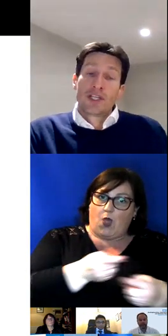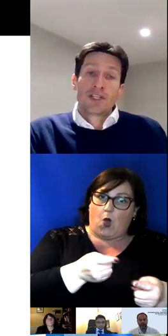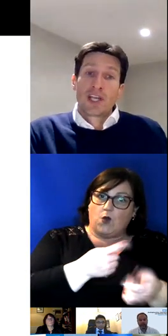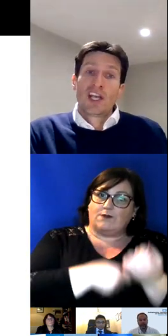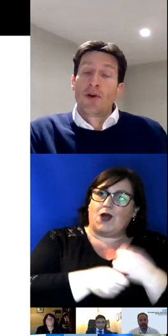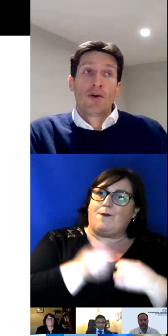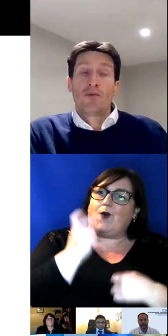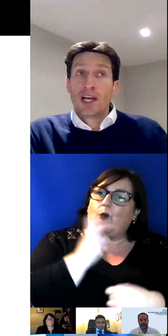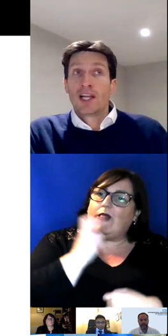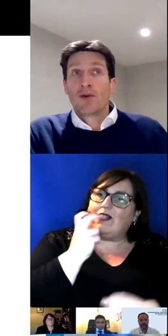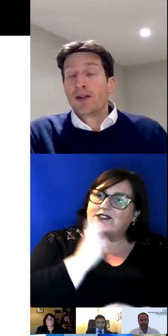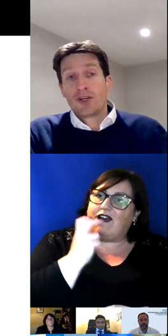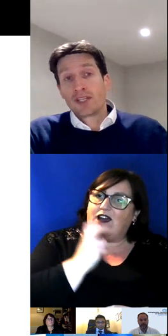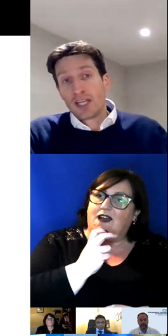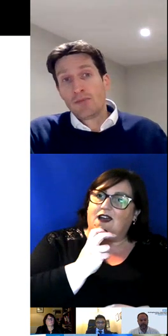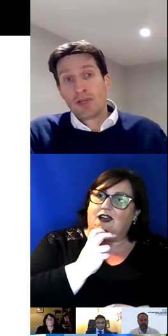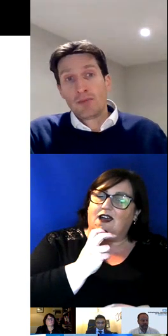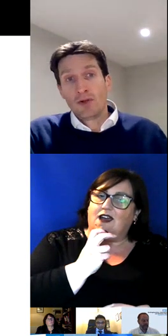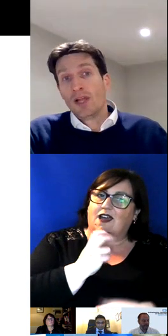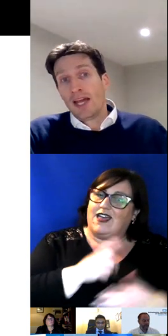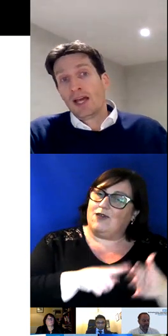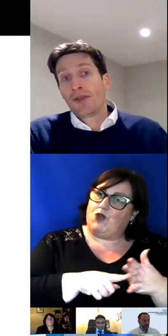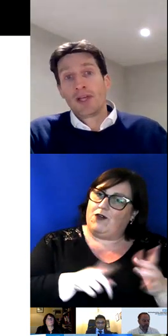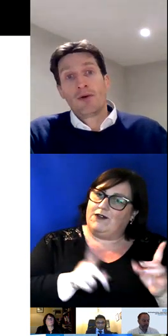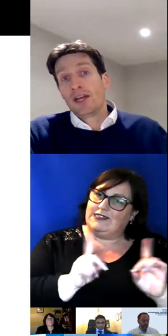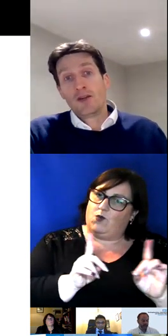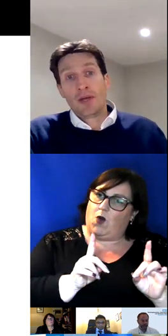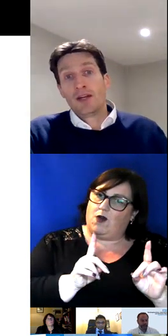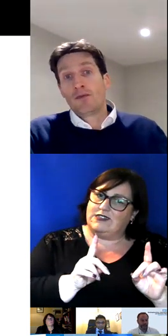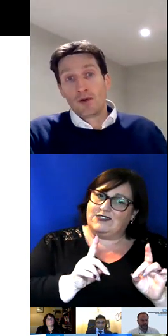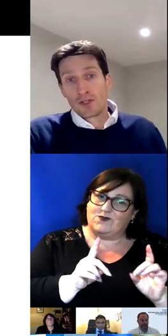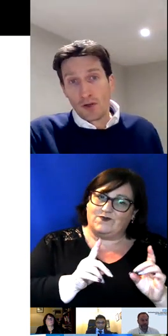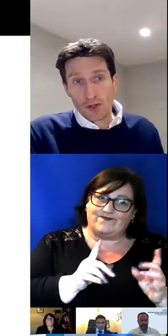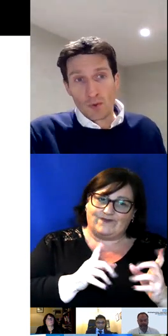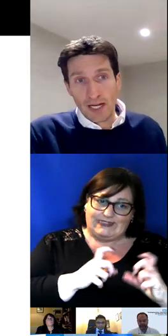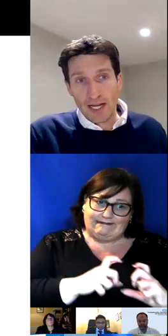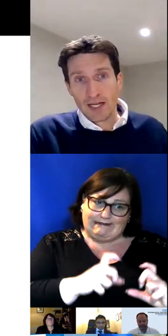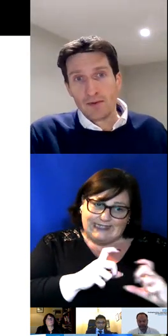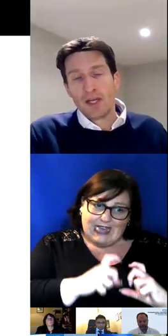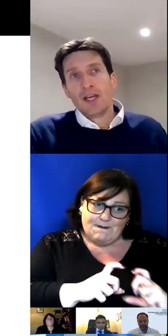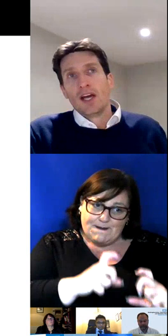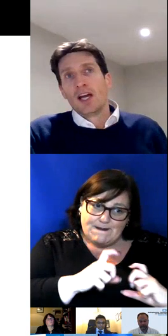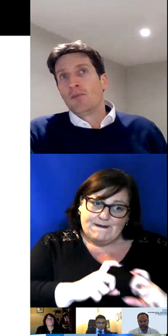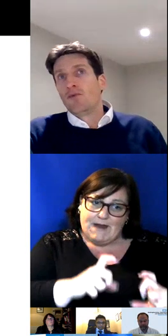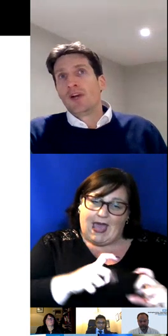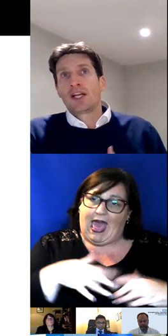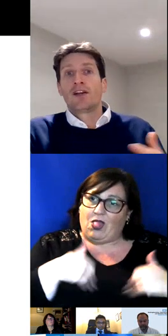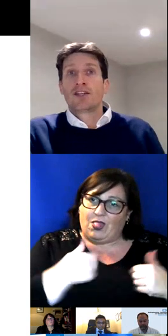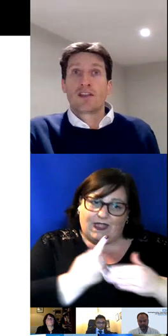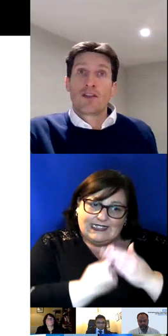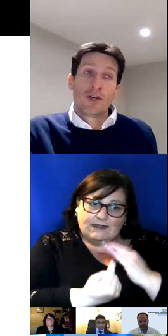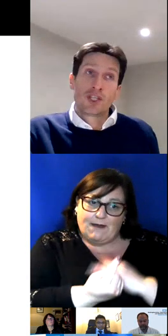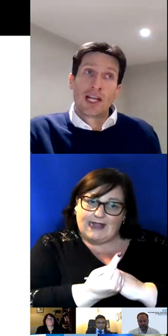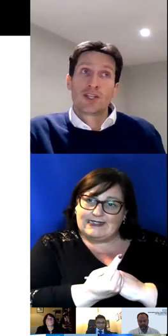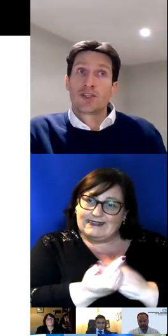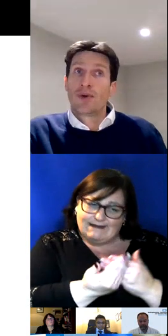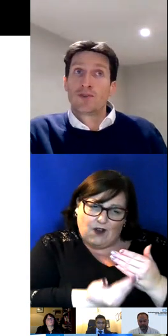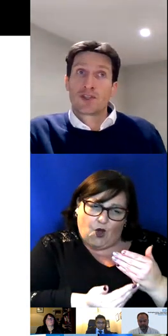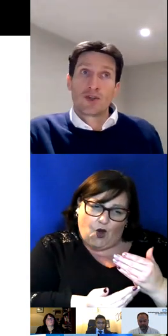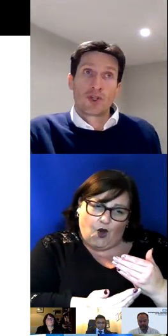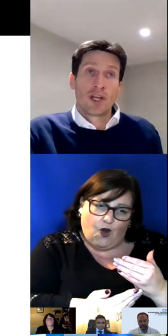The priorities here are really around trying to keep people healthier and independent for as long as we can, recognizing that there